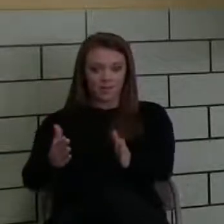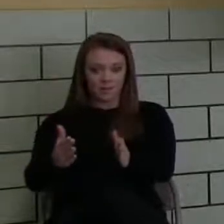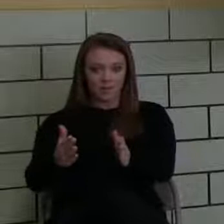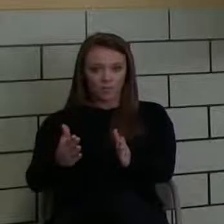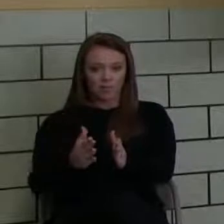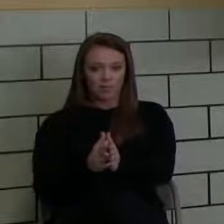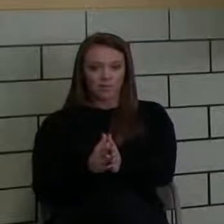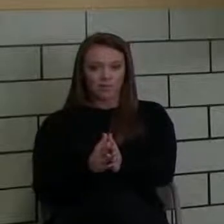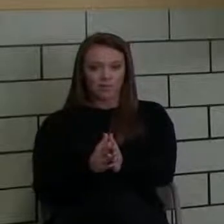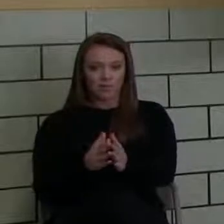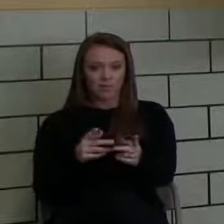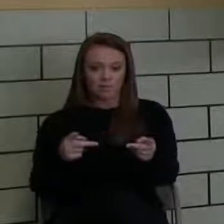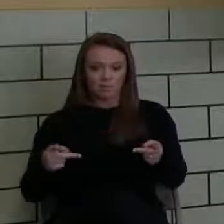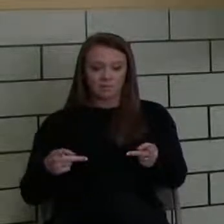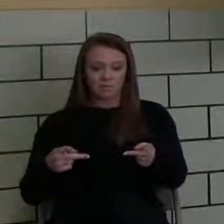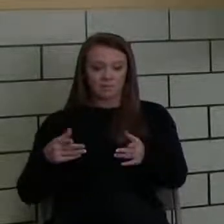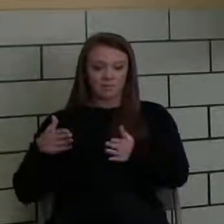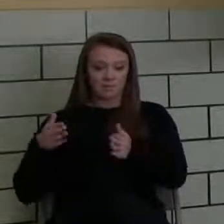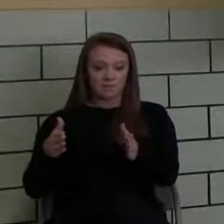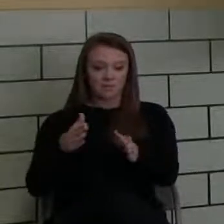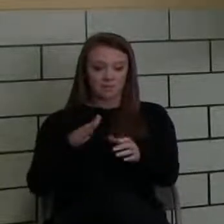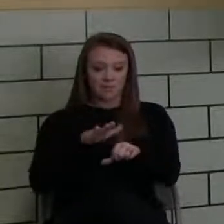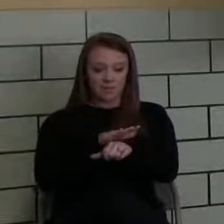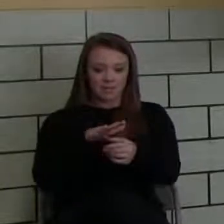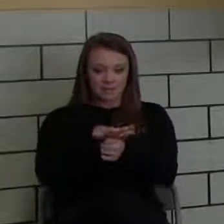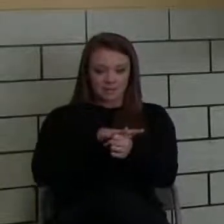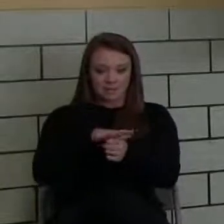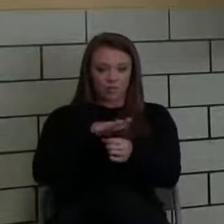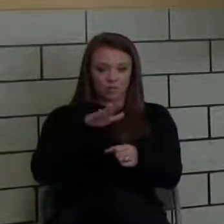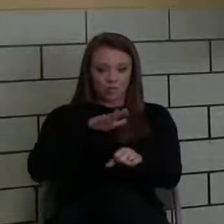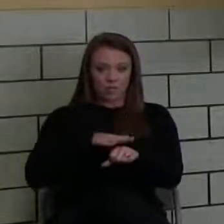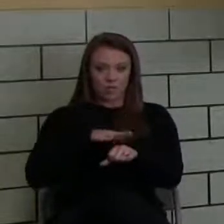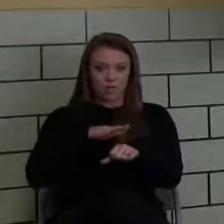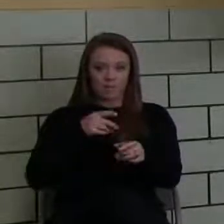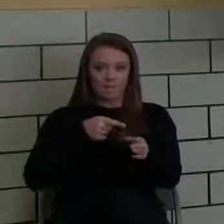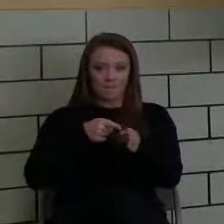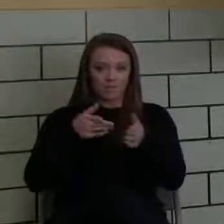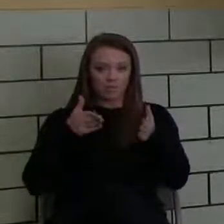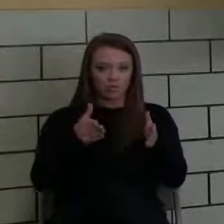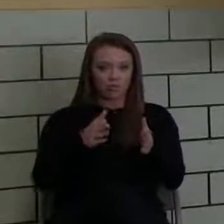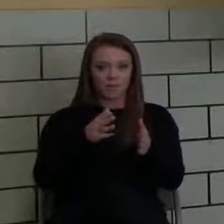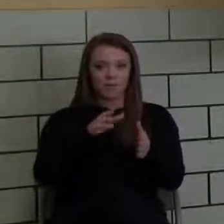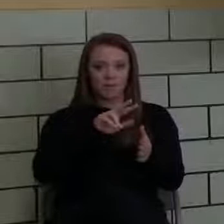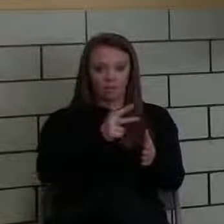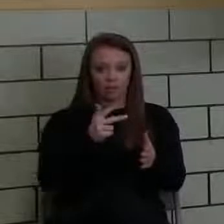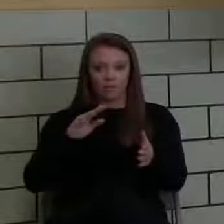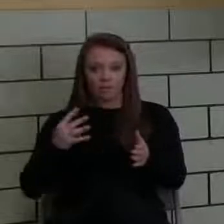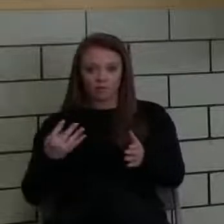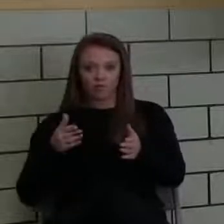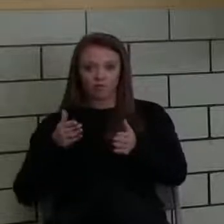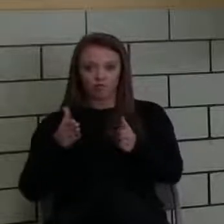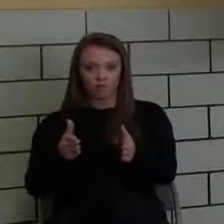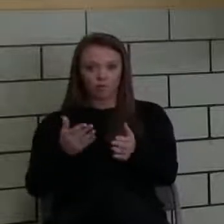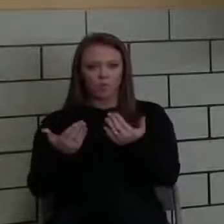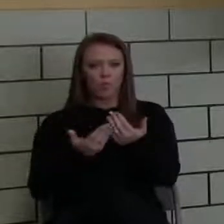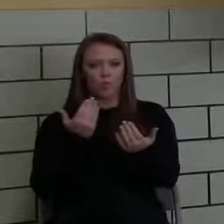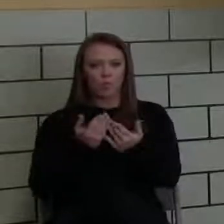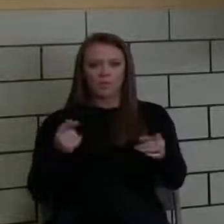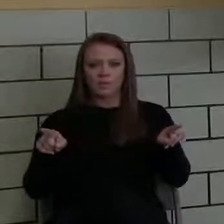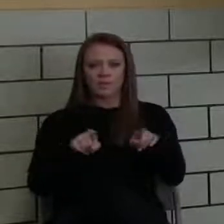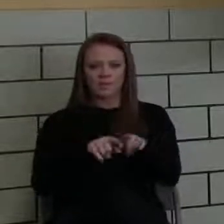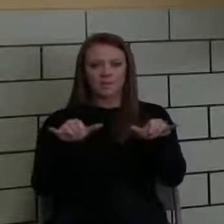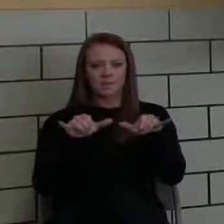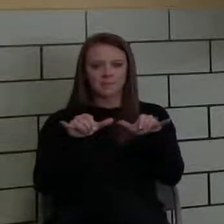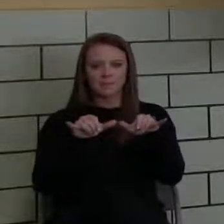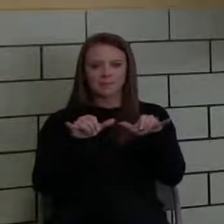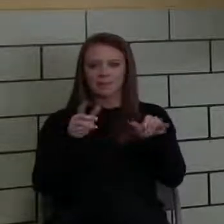the space along Main Street and the space along 3rd and 4th are almost the same size as Wizziger Park.